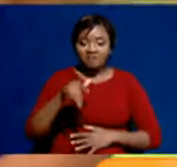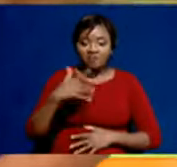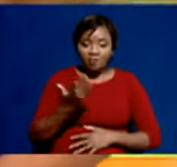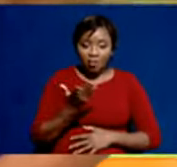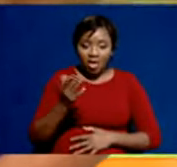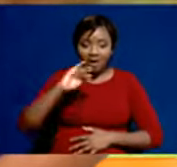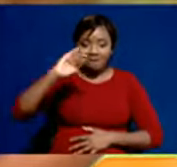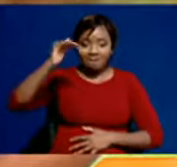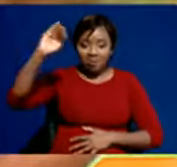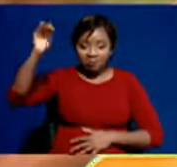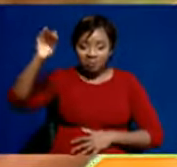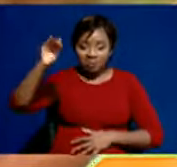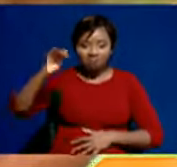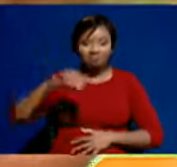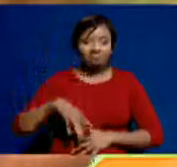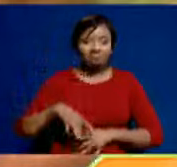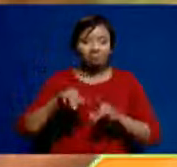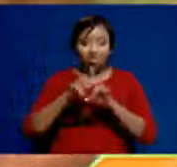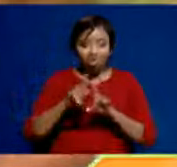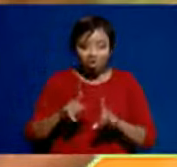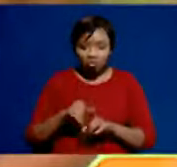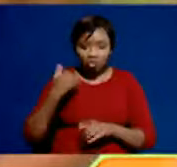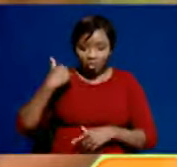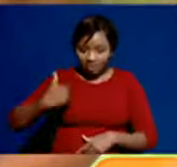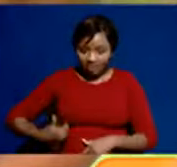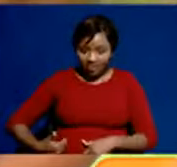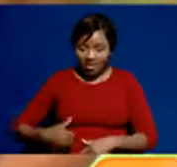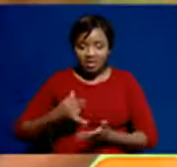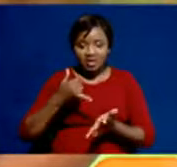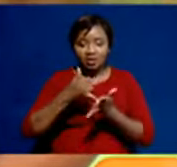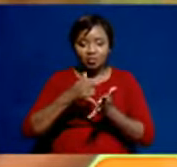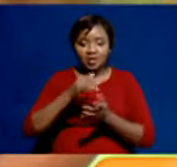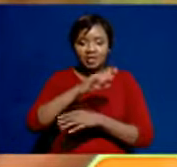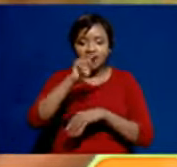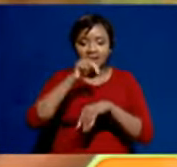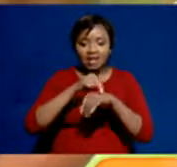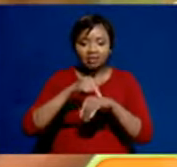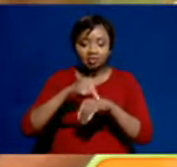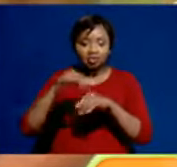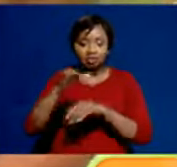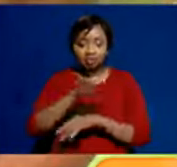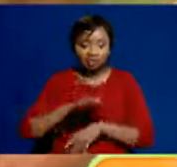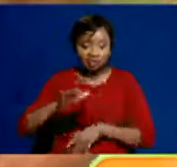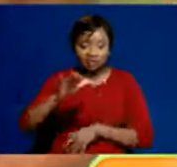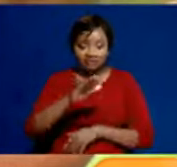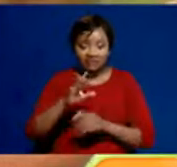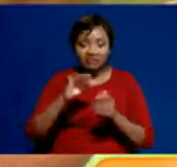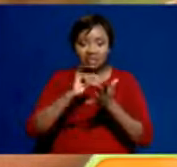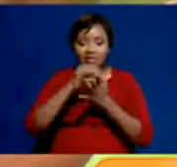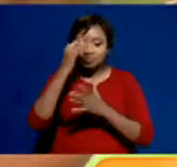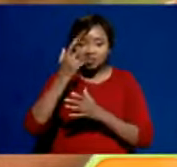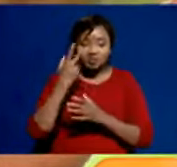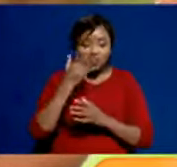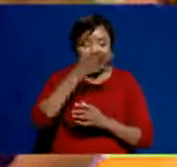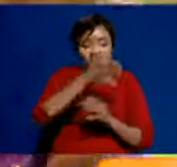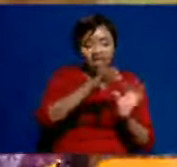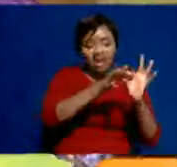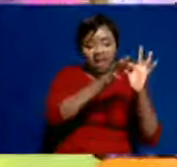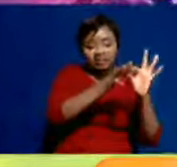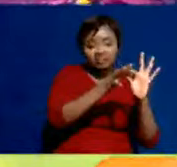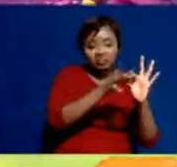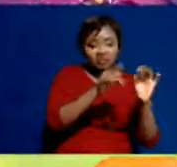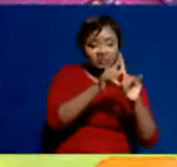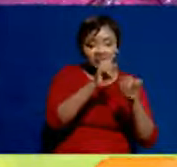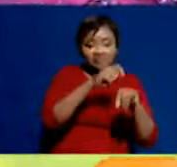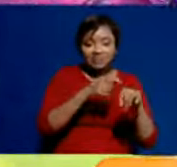mountain and who is also in the national space. That's why you see me in Azimio, and the same